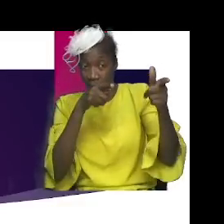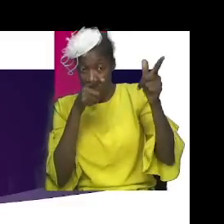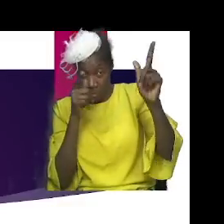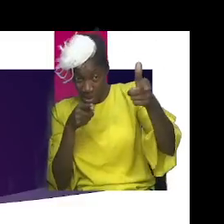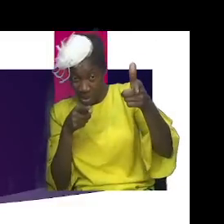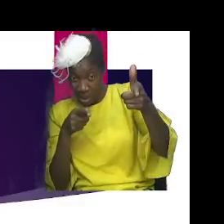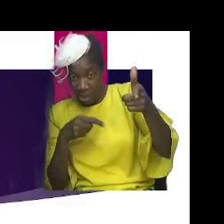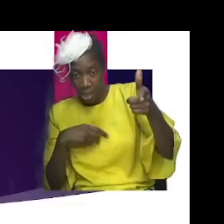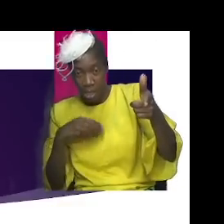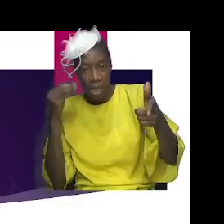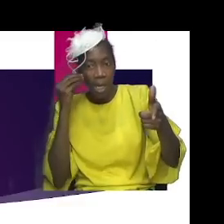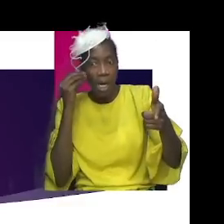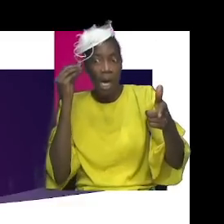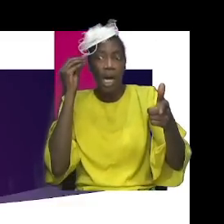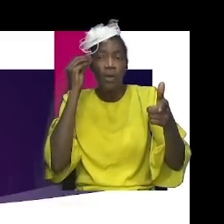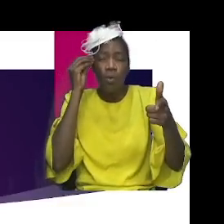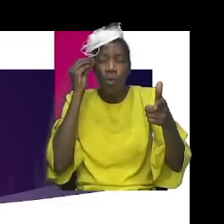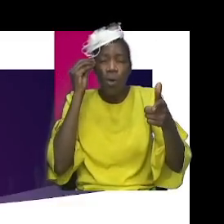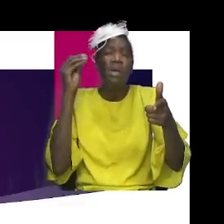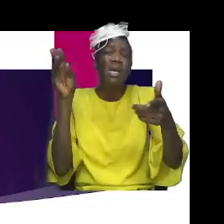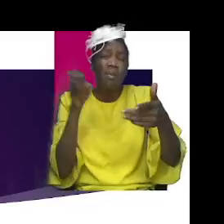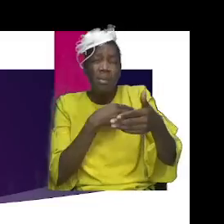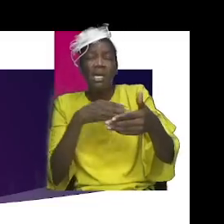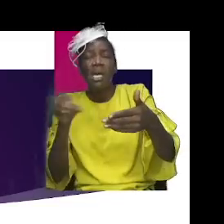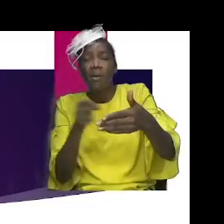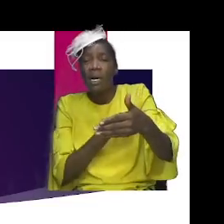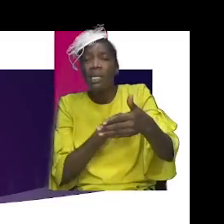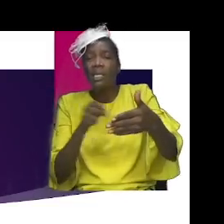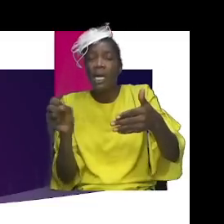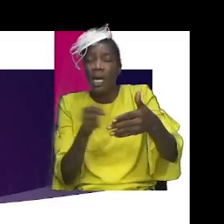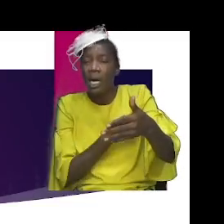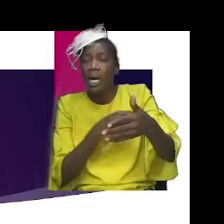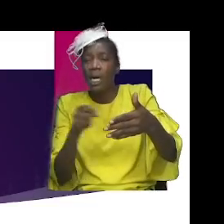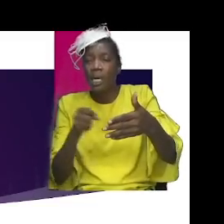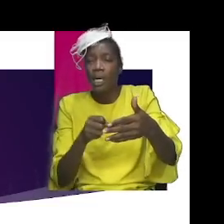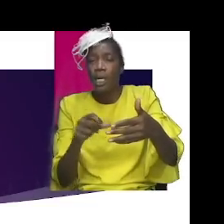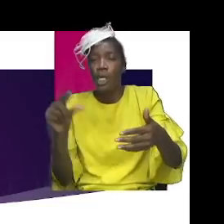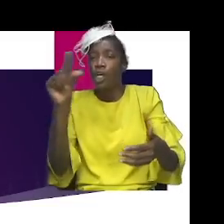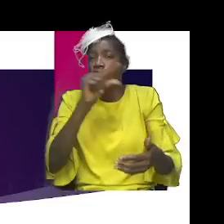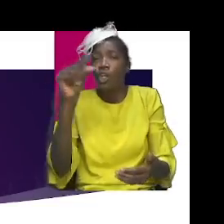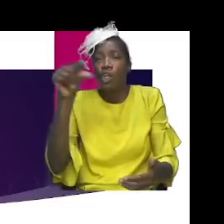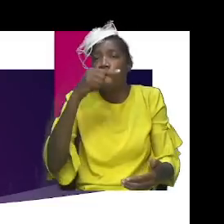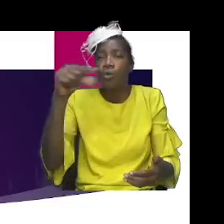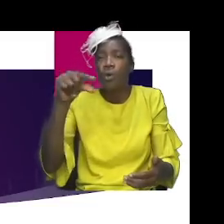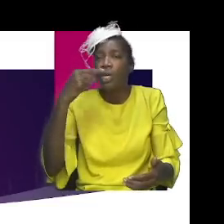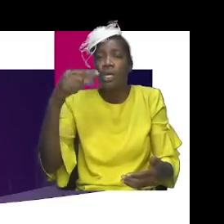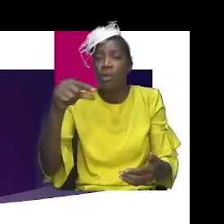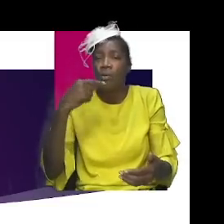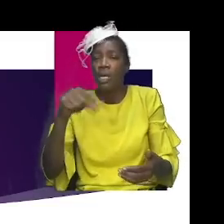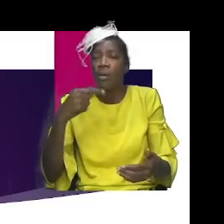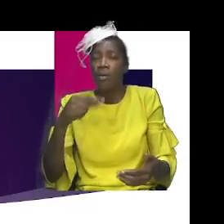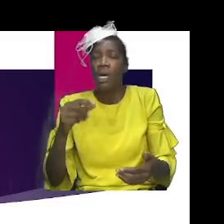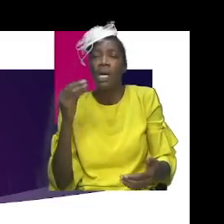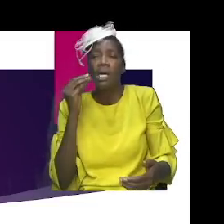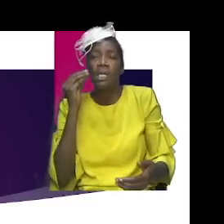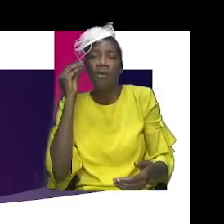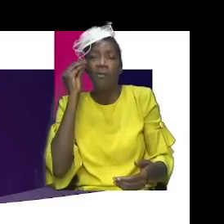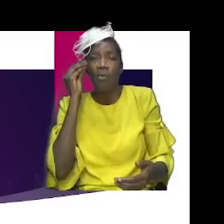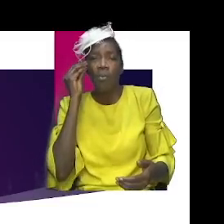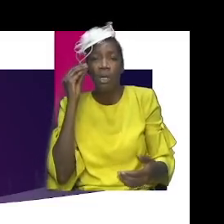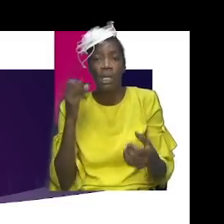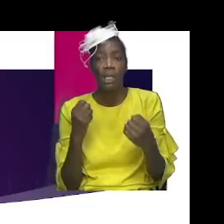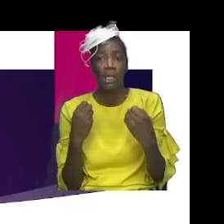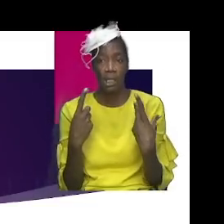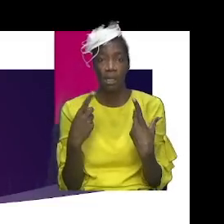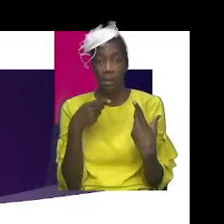and as the song started to play, the green, green grass of home, I heard the song, and all of a sudden I